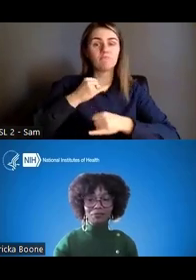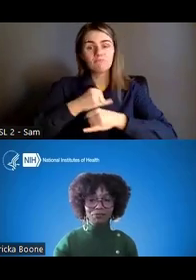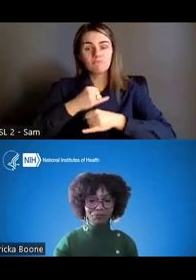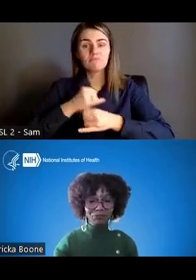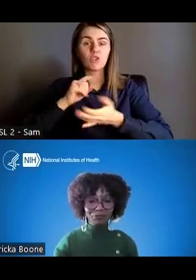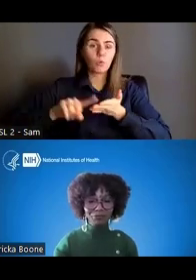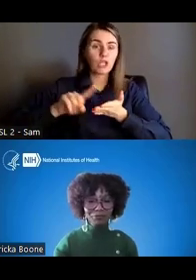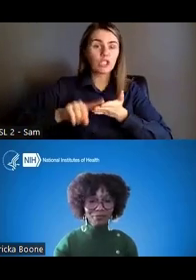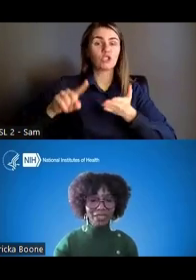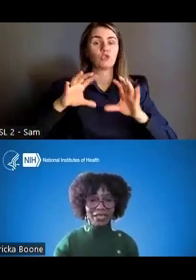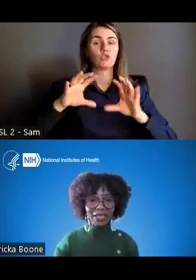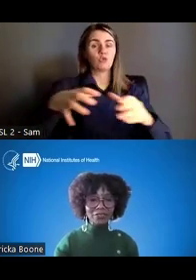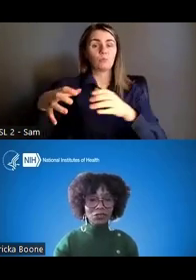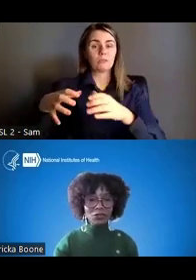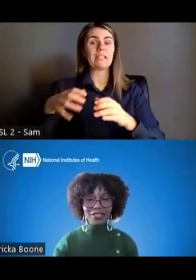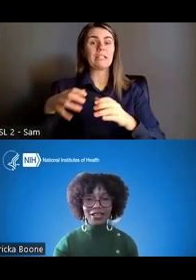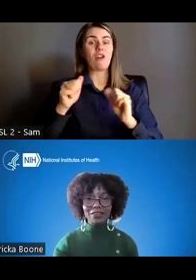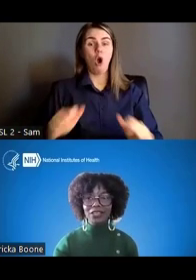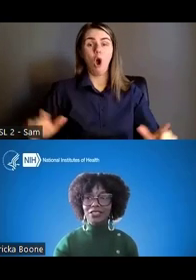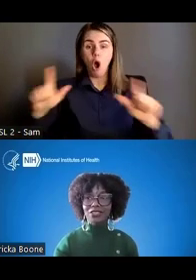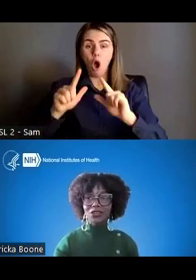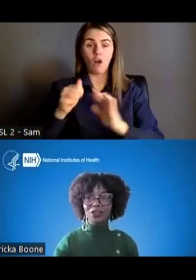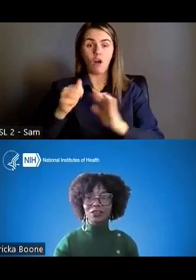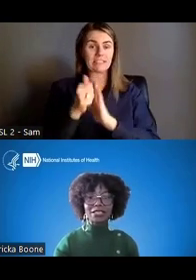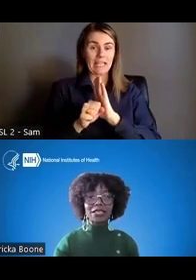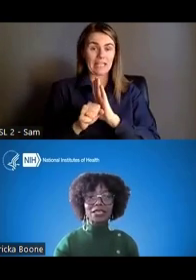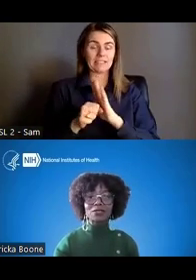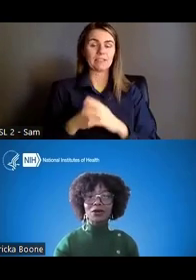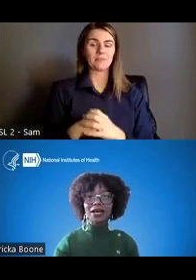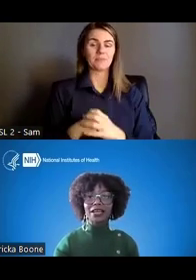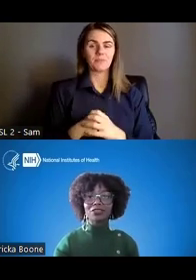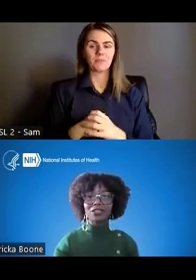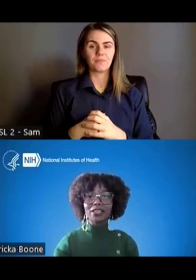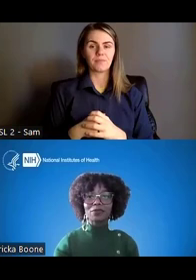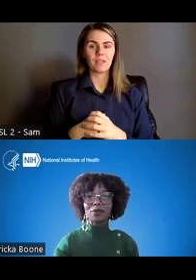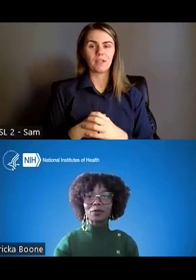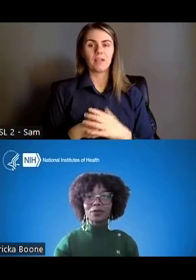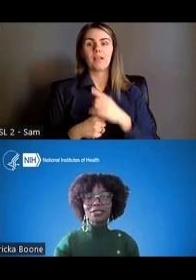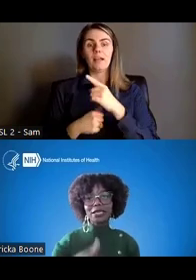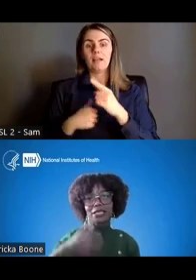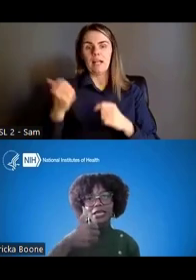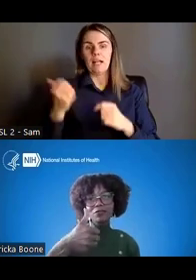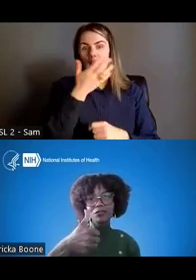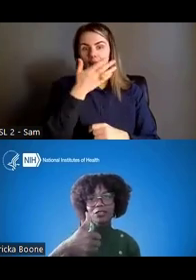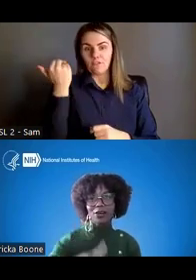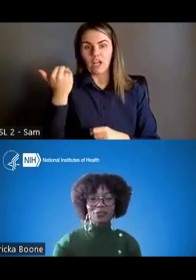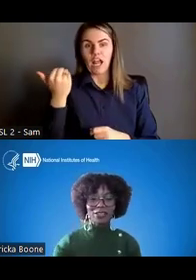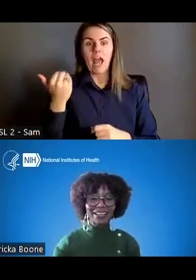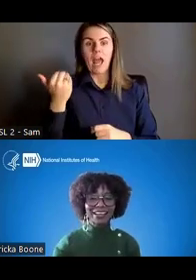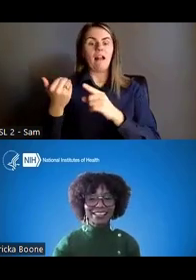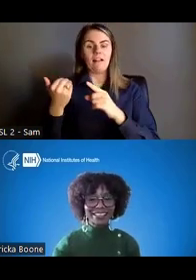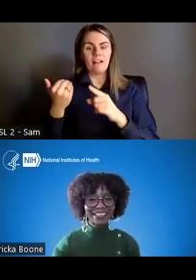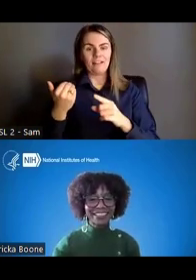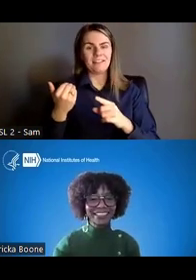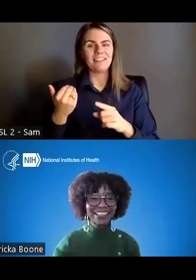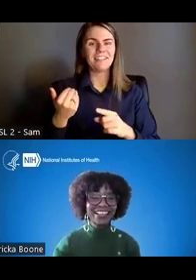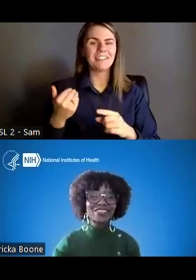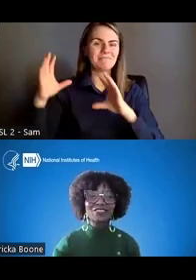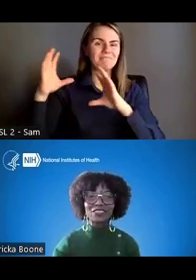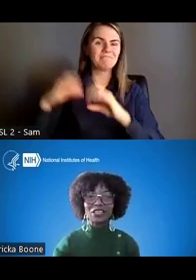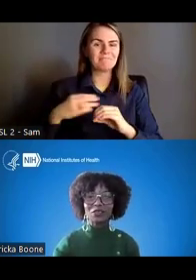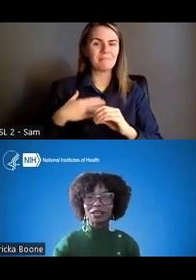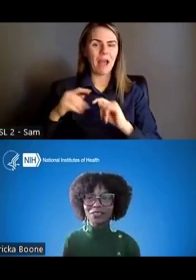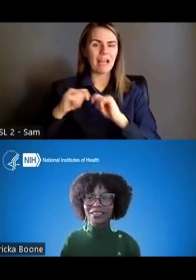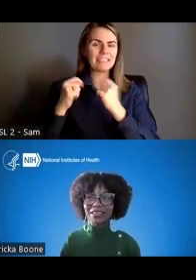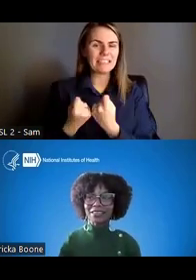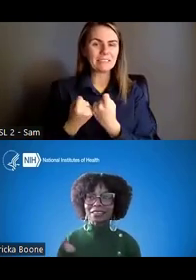state. And of course, I forgot to turn off my team. So I have lots of people who are saying yay for the conference session. So